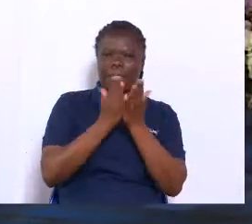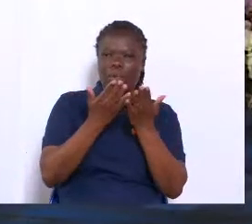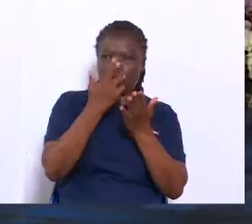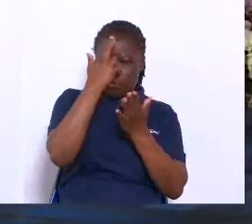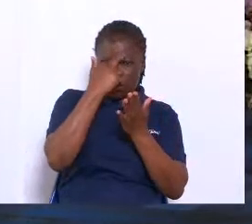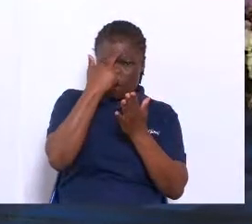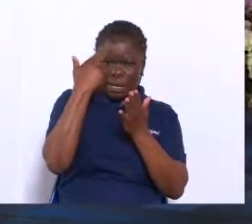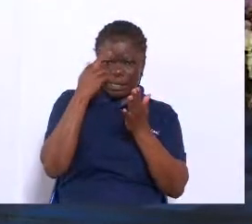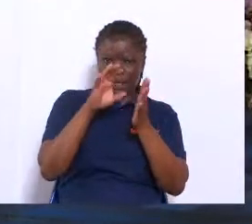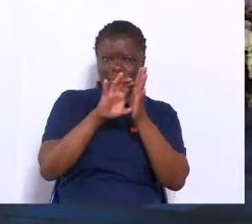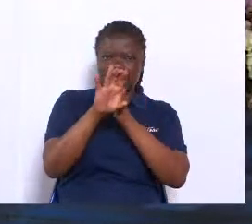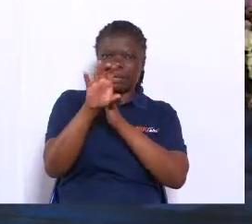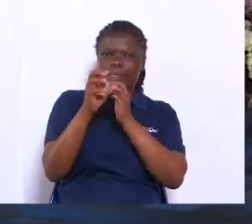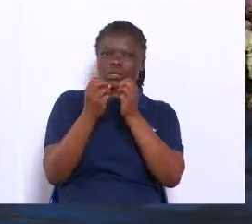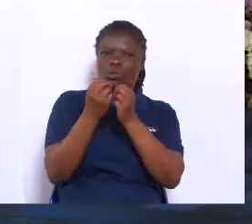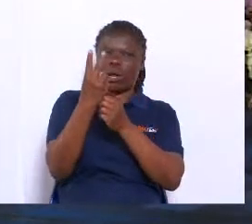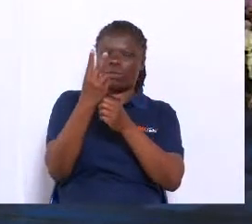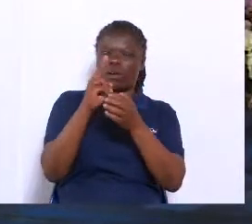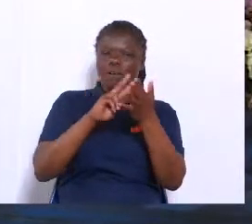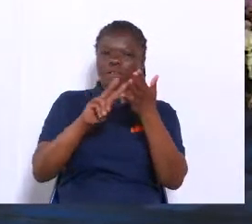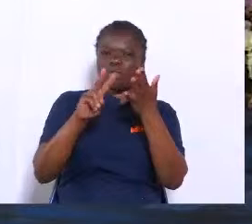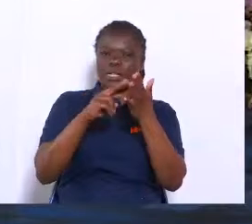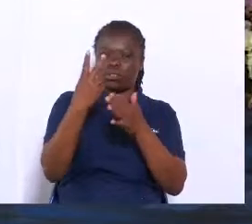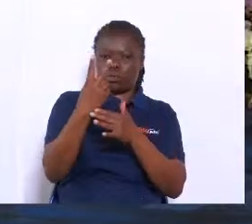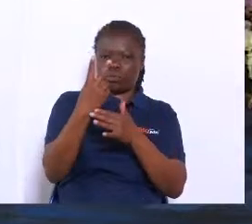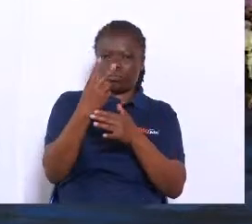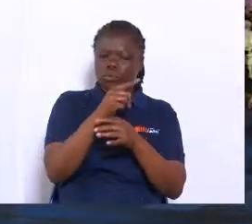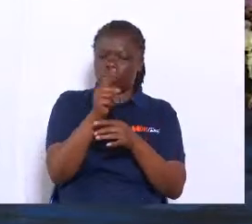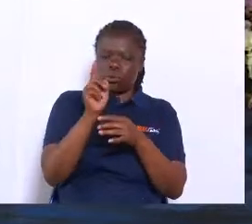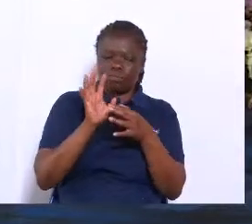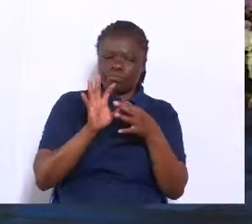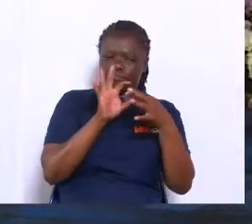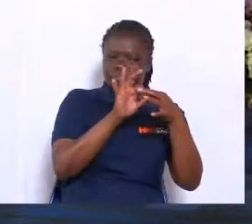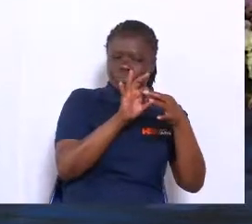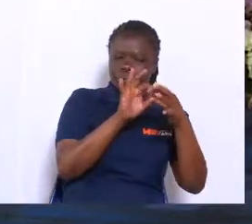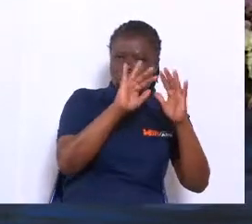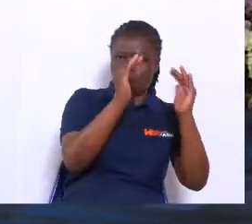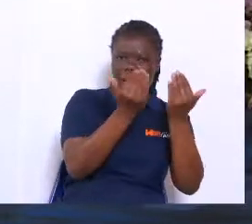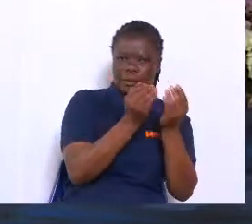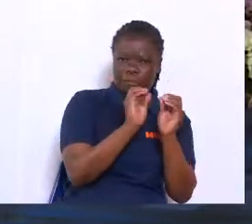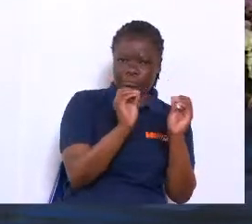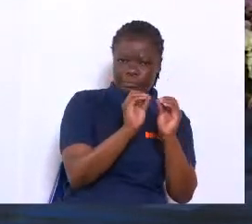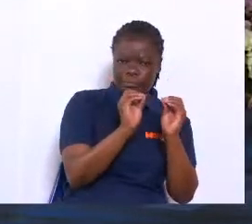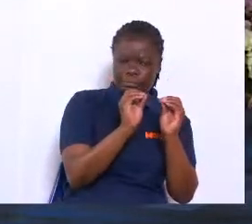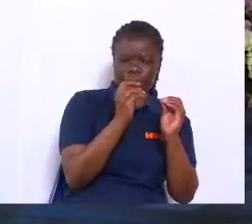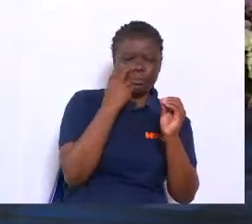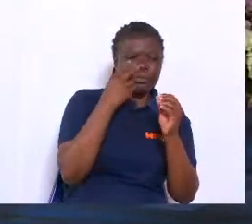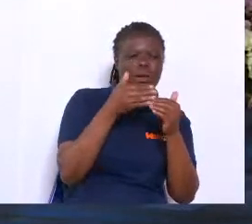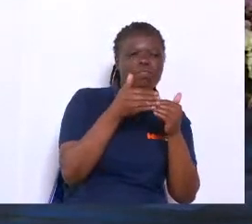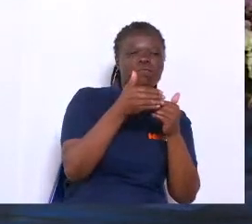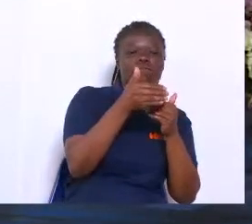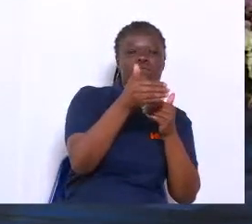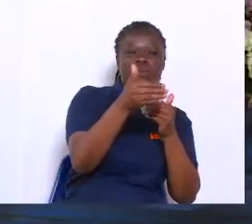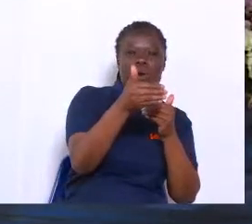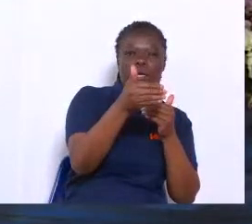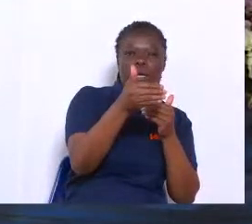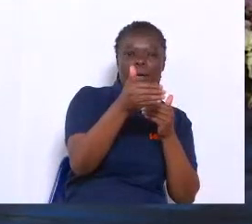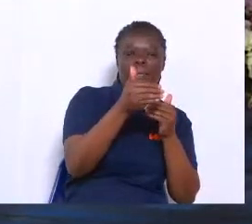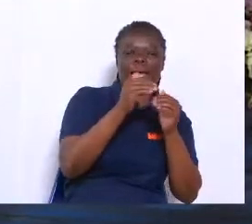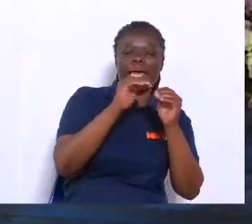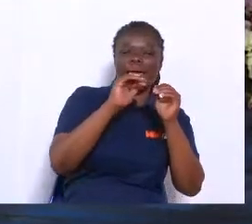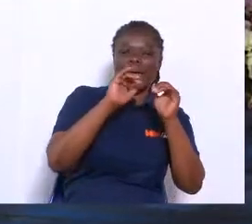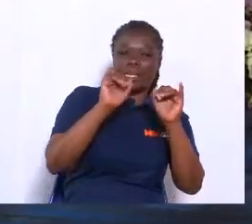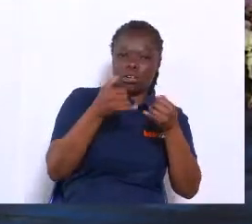Do not be conformed to this world, but be transformed by the renewing